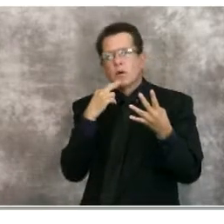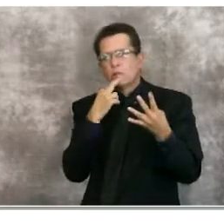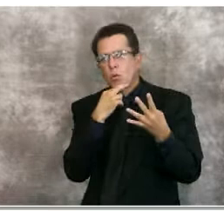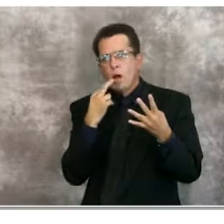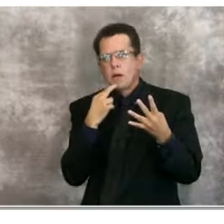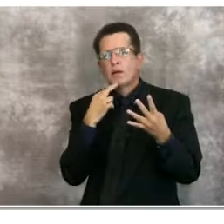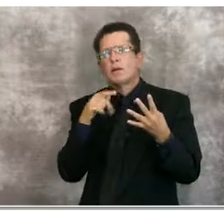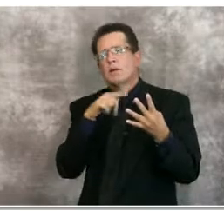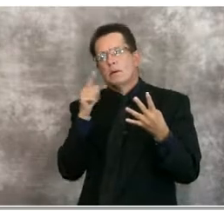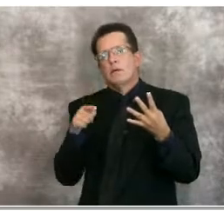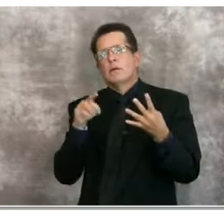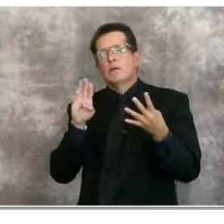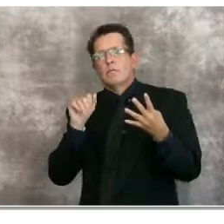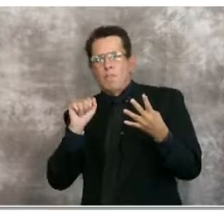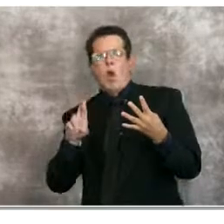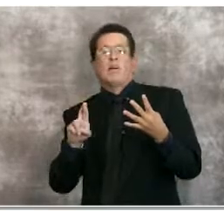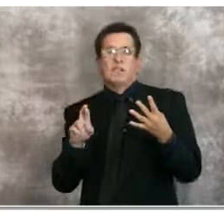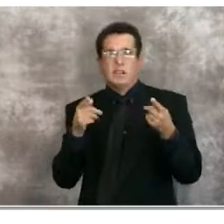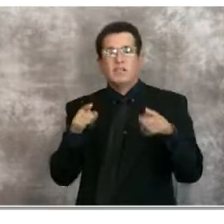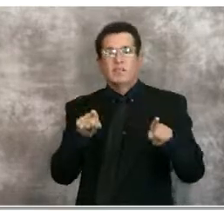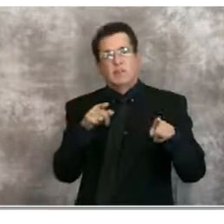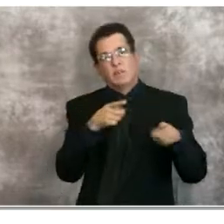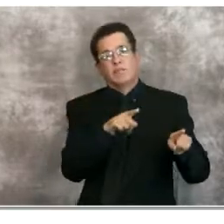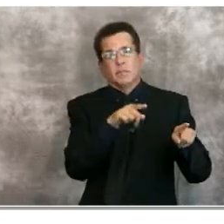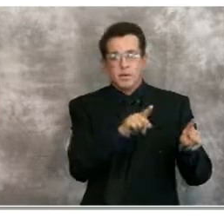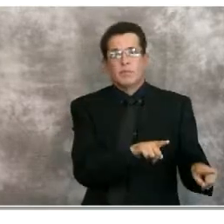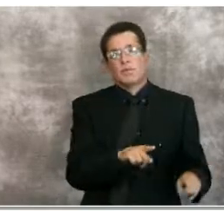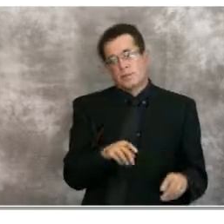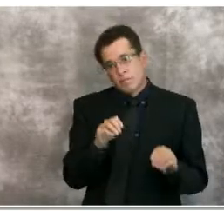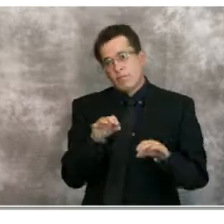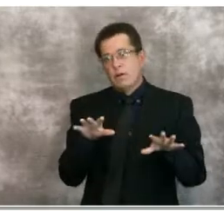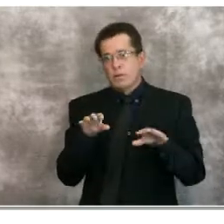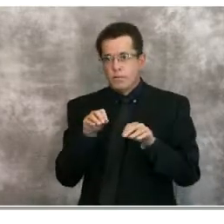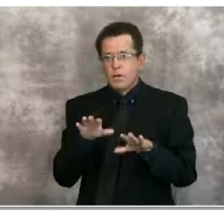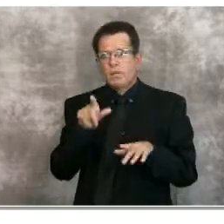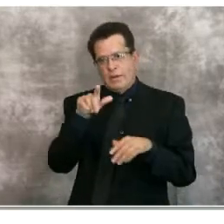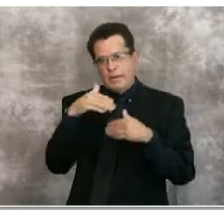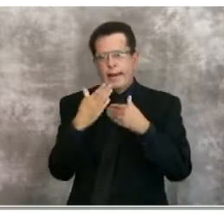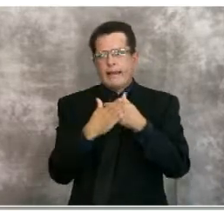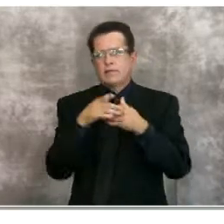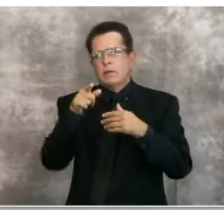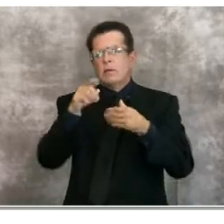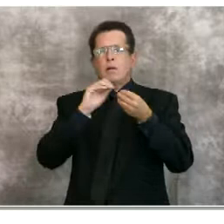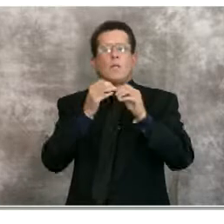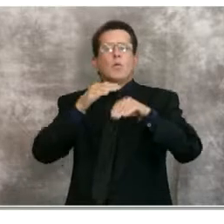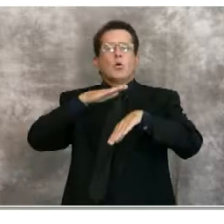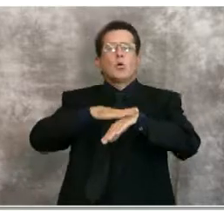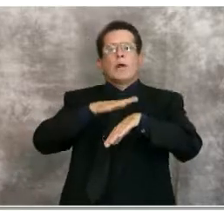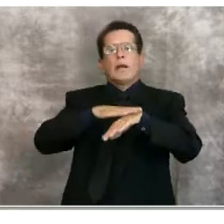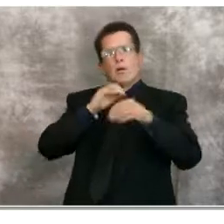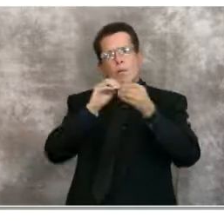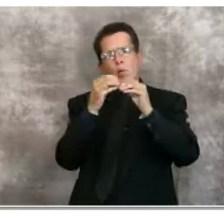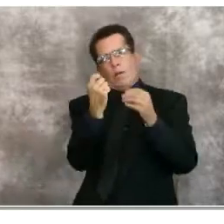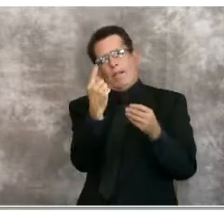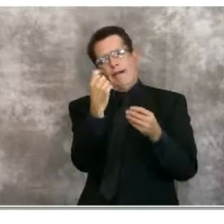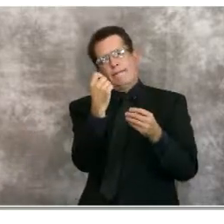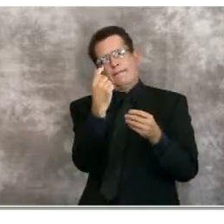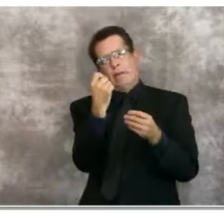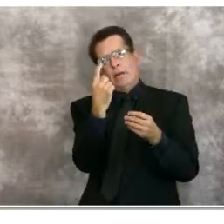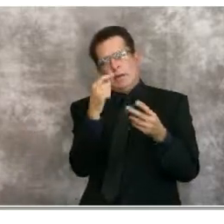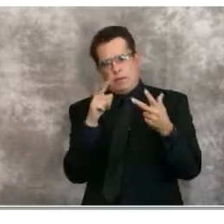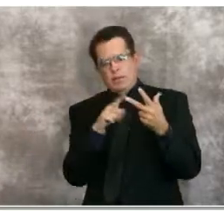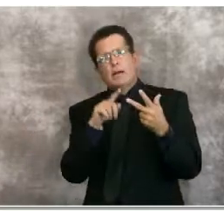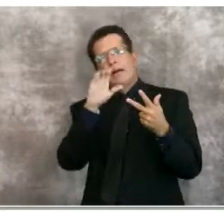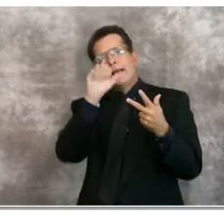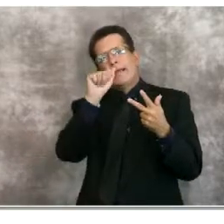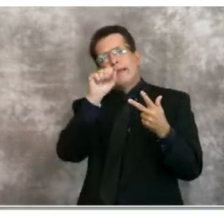slash bar. In the next slide, this shows or is related to trigger number 11, which is related to